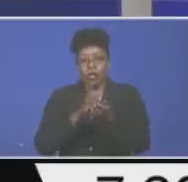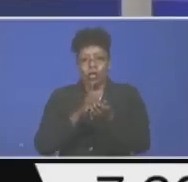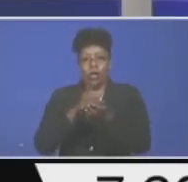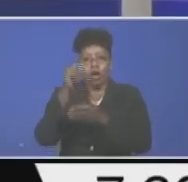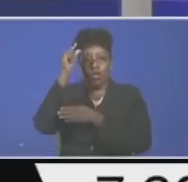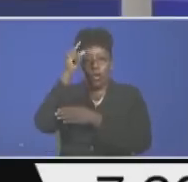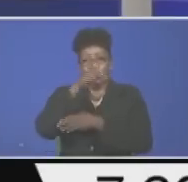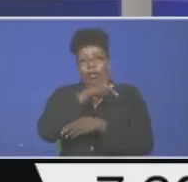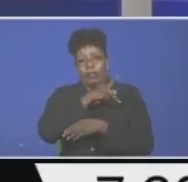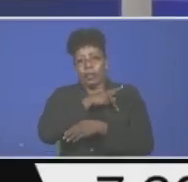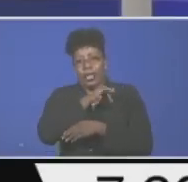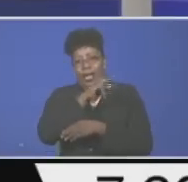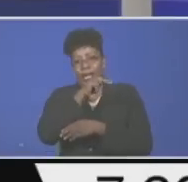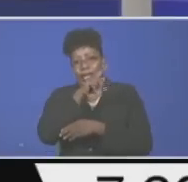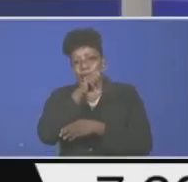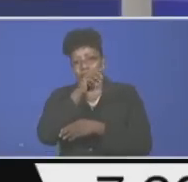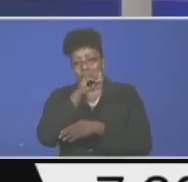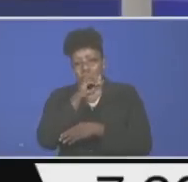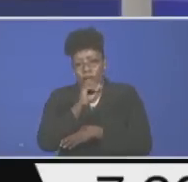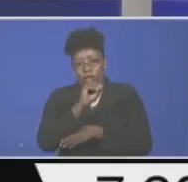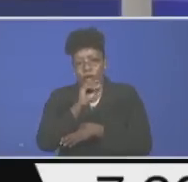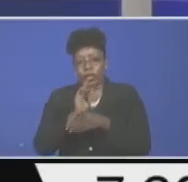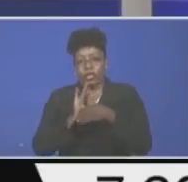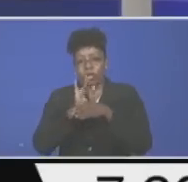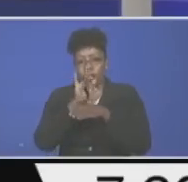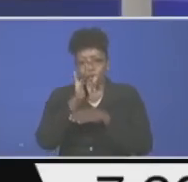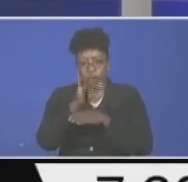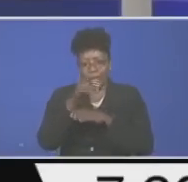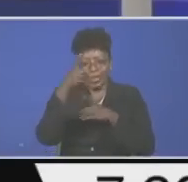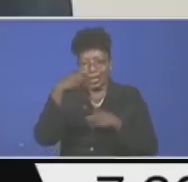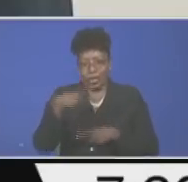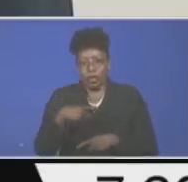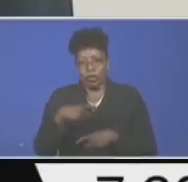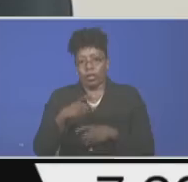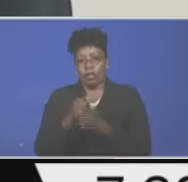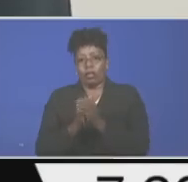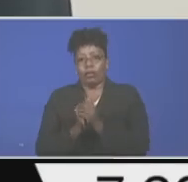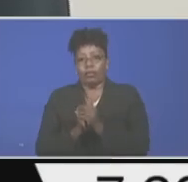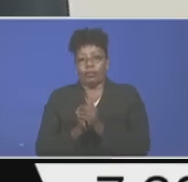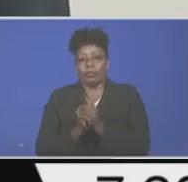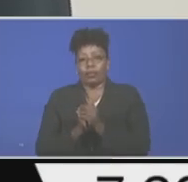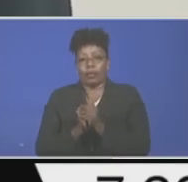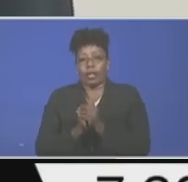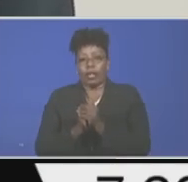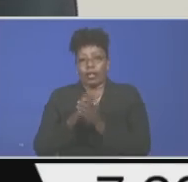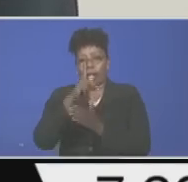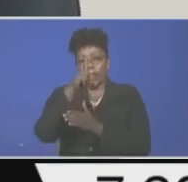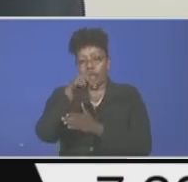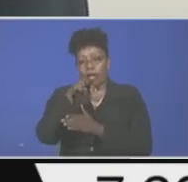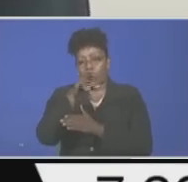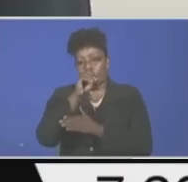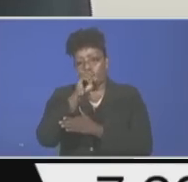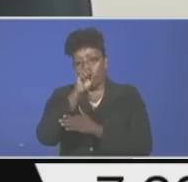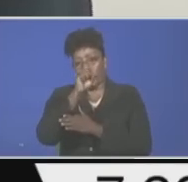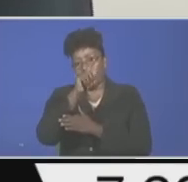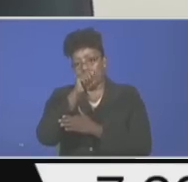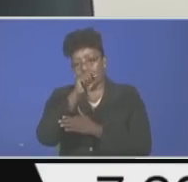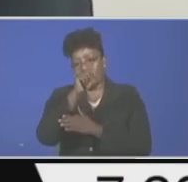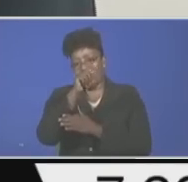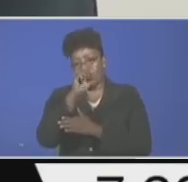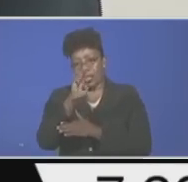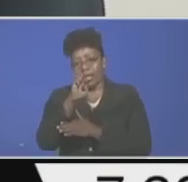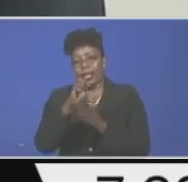Pinto says the key to survival is early detection. Prostate cancer early, which all requires is